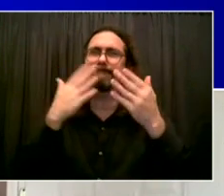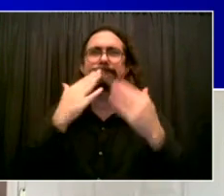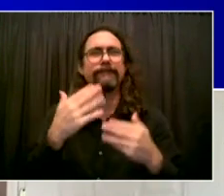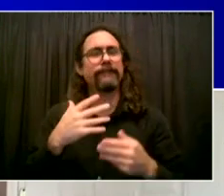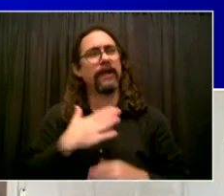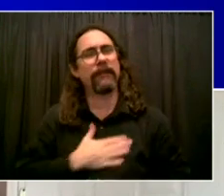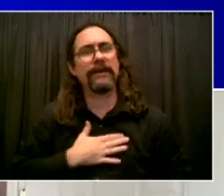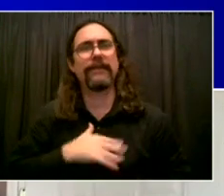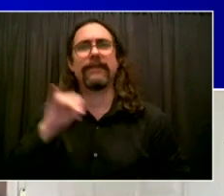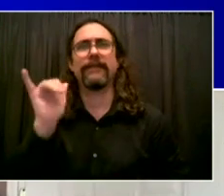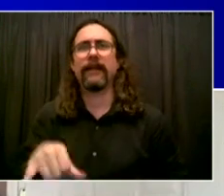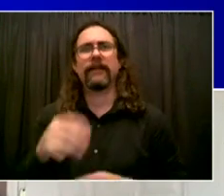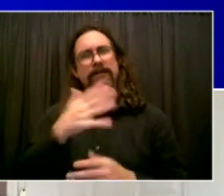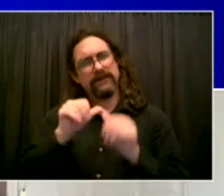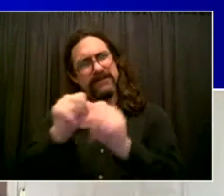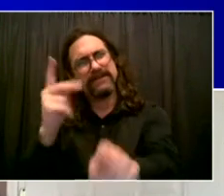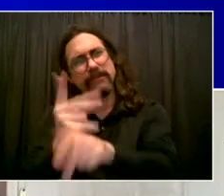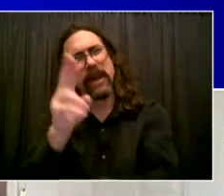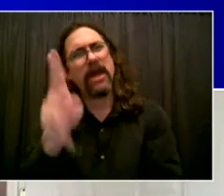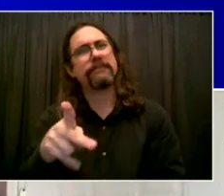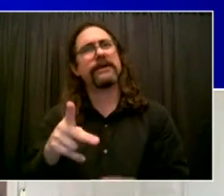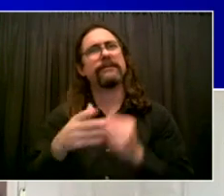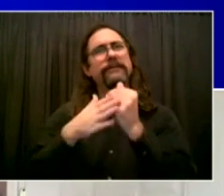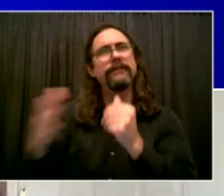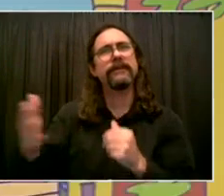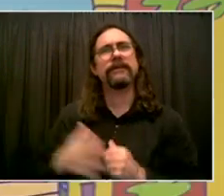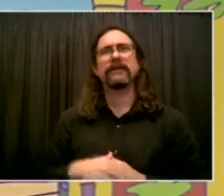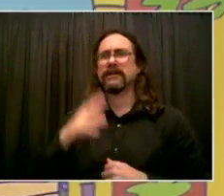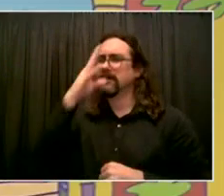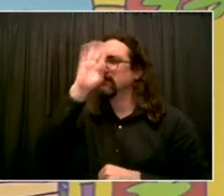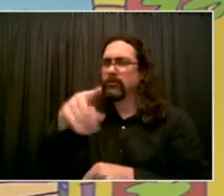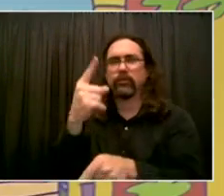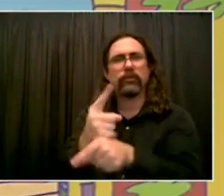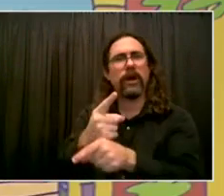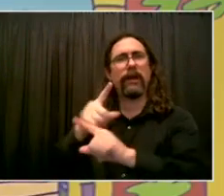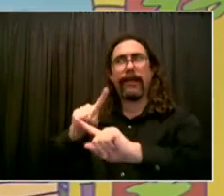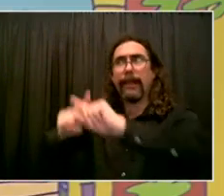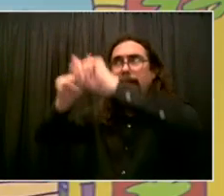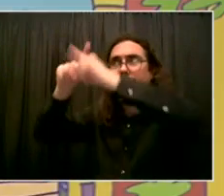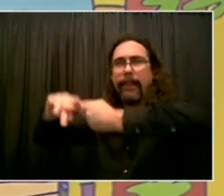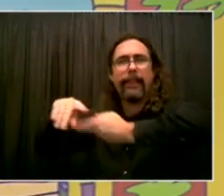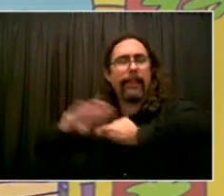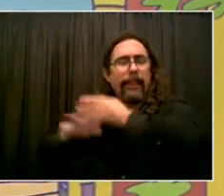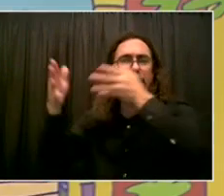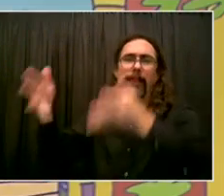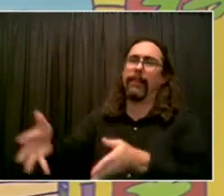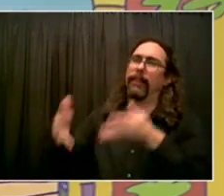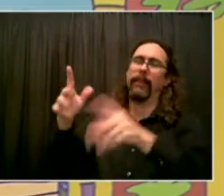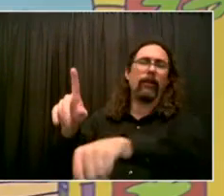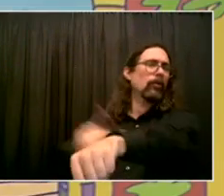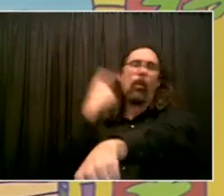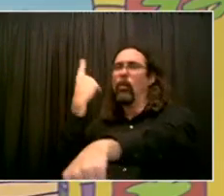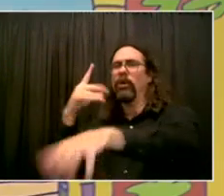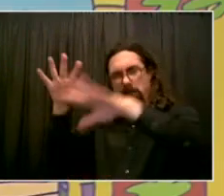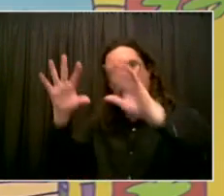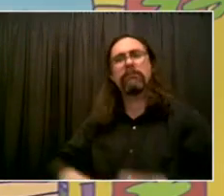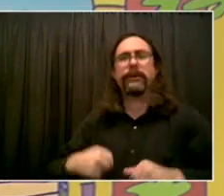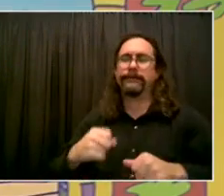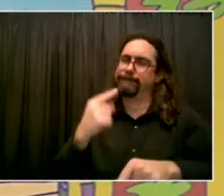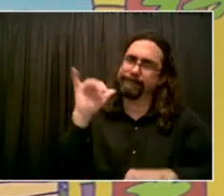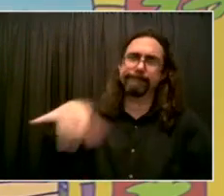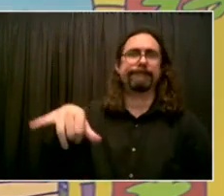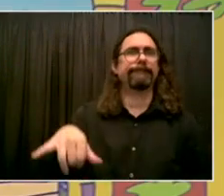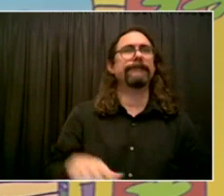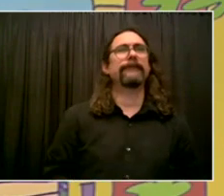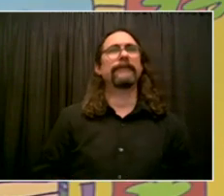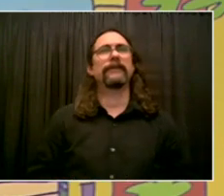long-time sheds have to come down. And just reminding everyone, this will be 45 buildings in 15 developments, $16 million of which, of